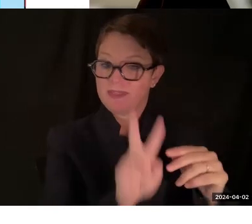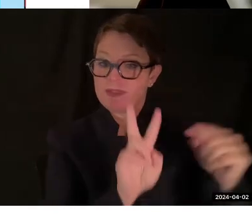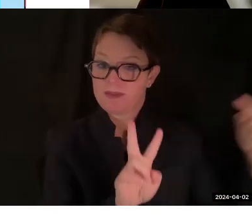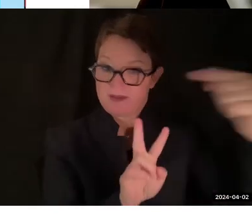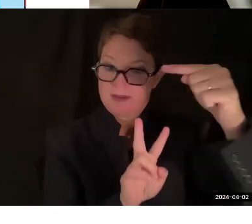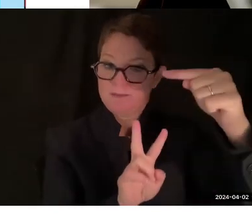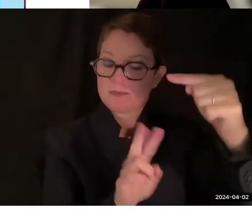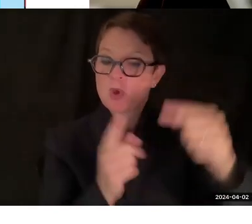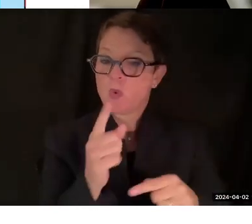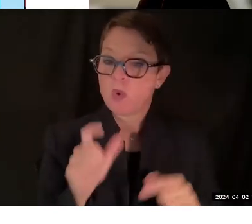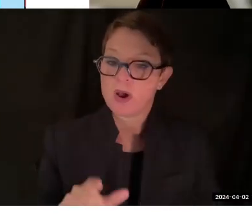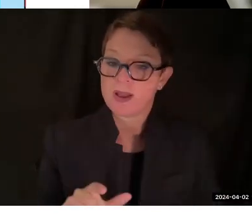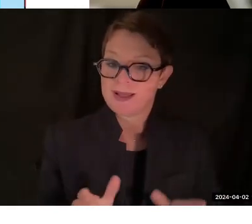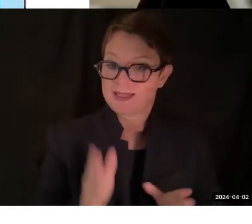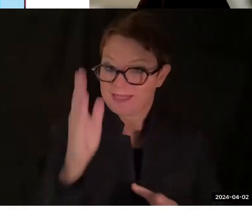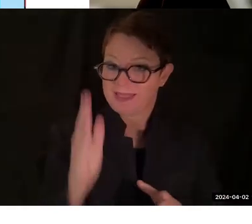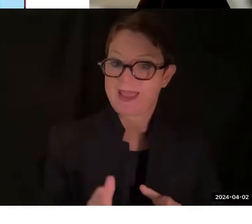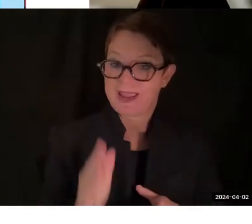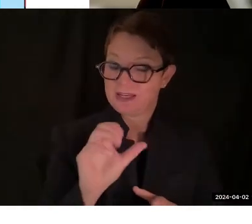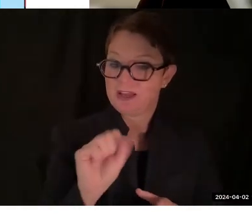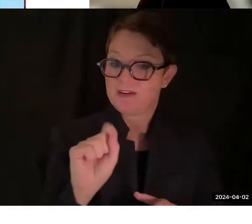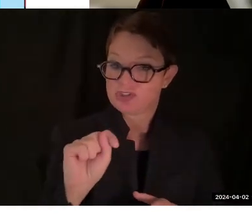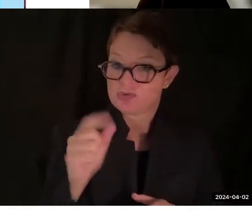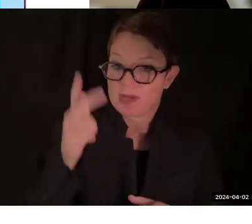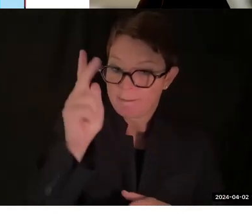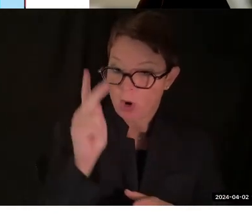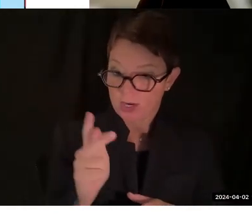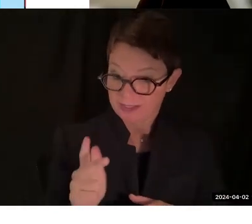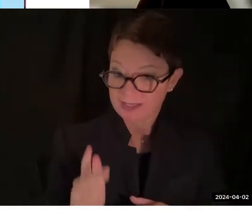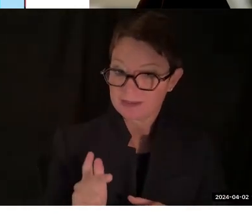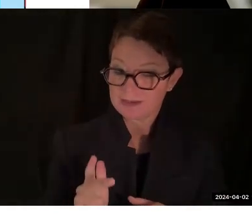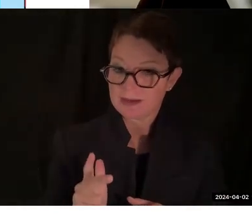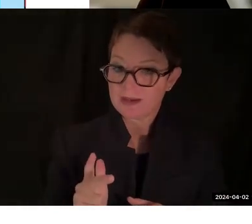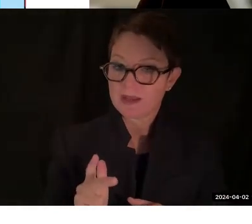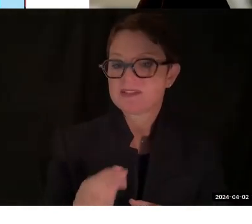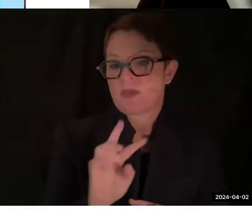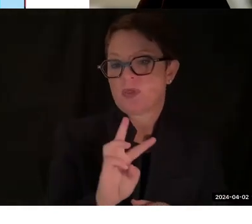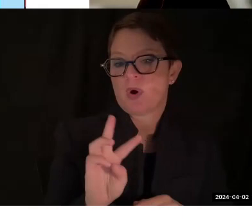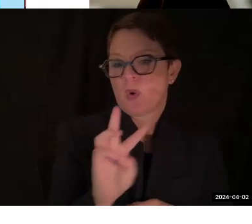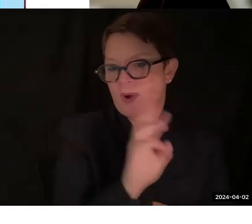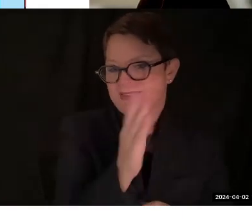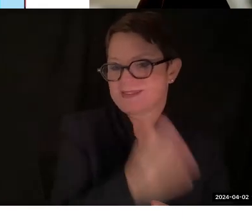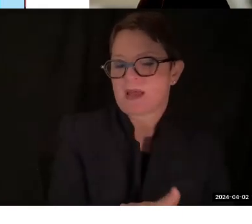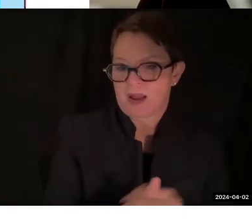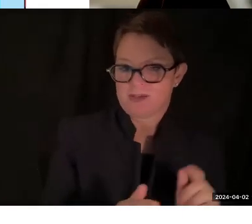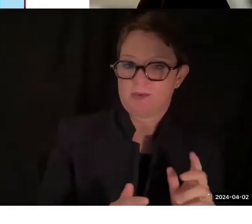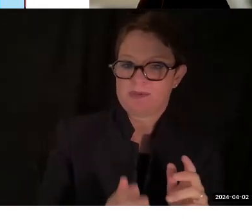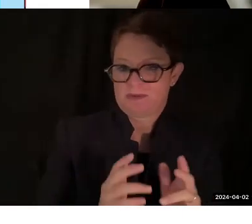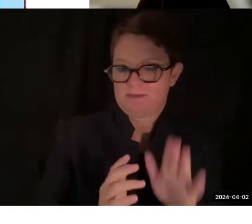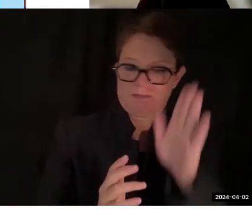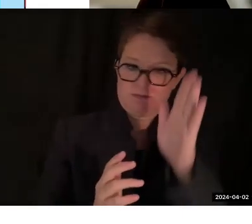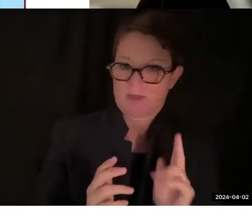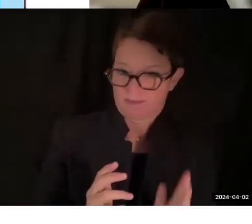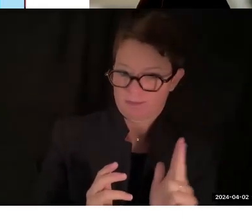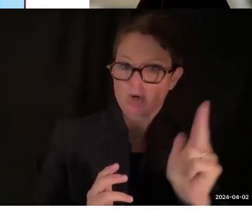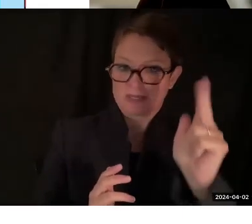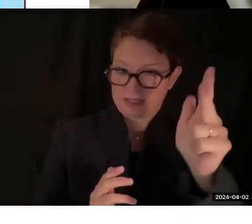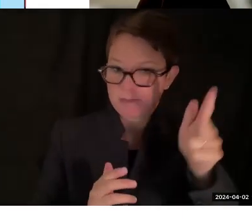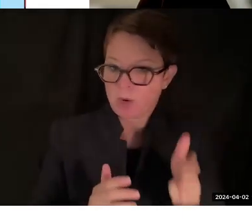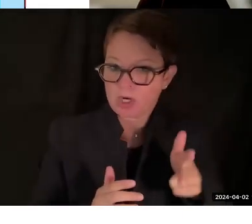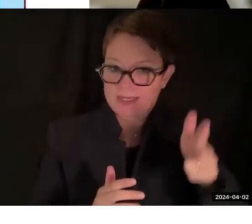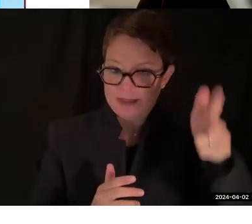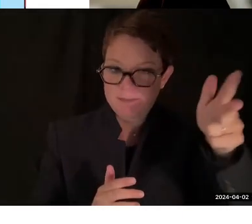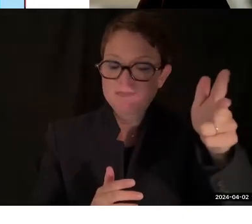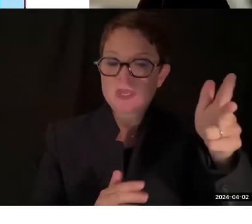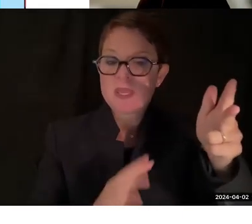of street parking that's along the right side on the western side of that street. And if you go